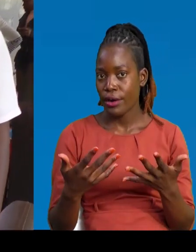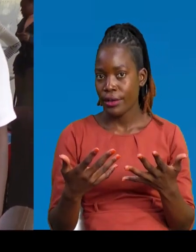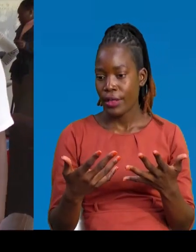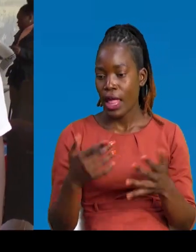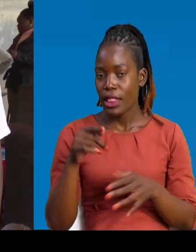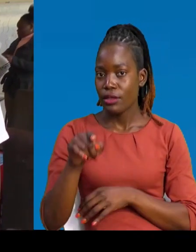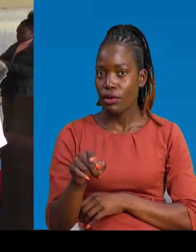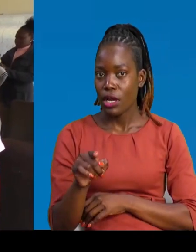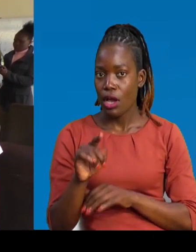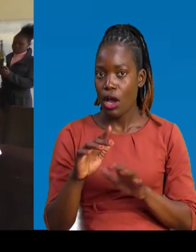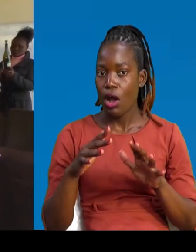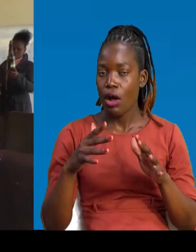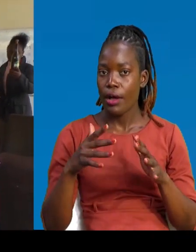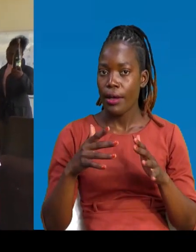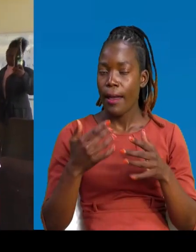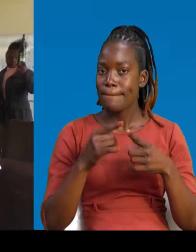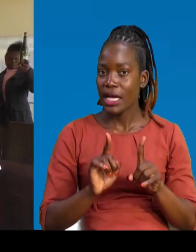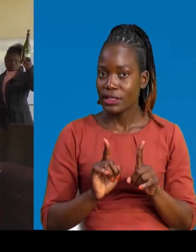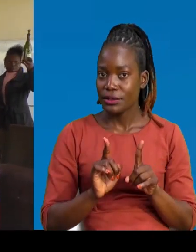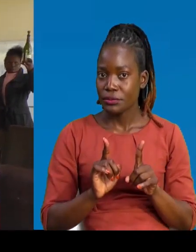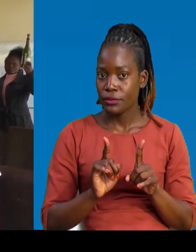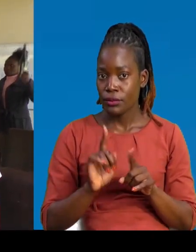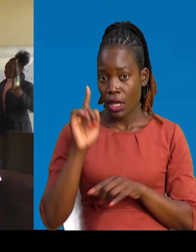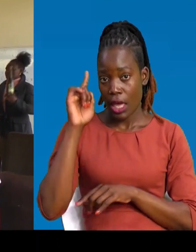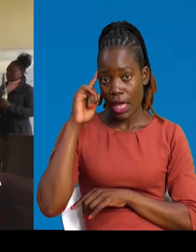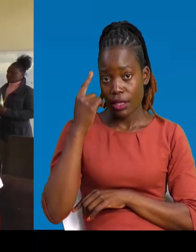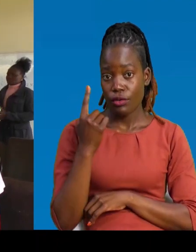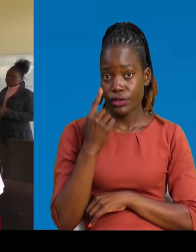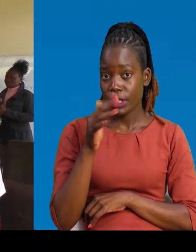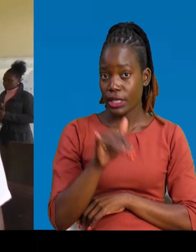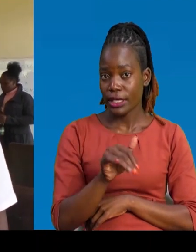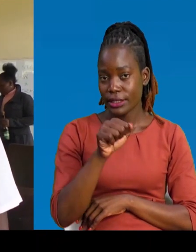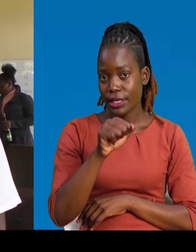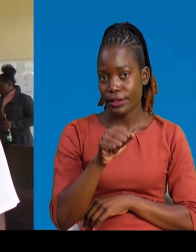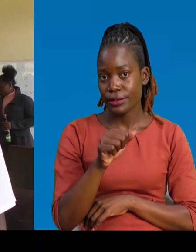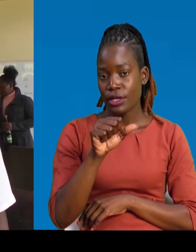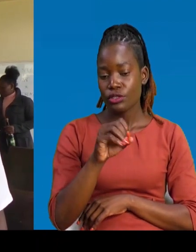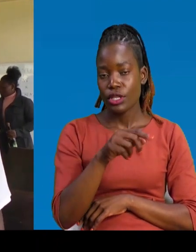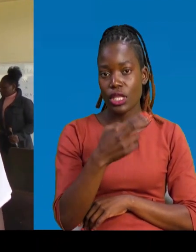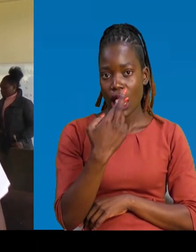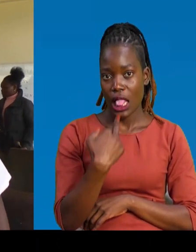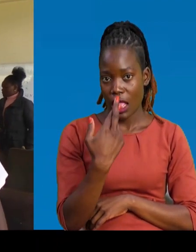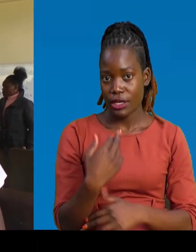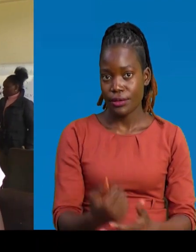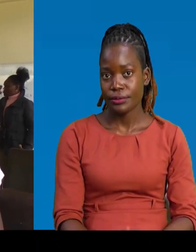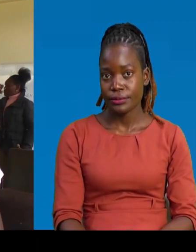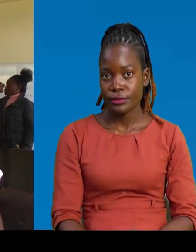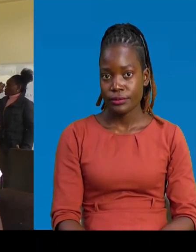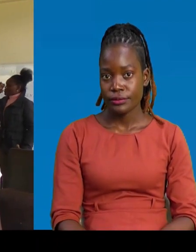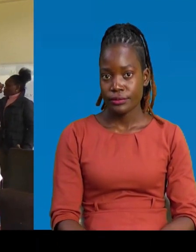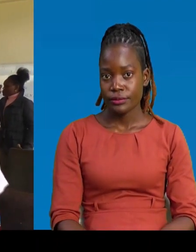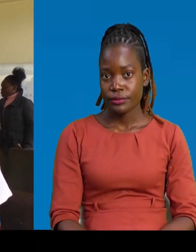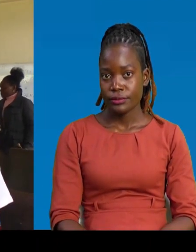this one, the one and the same, but mostly I think you've seen such. Yeah, so this is red also.